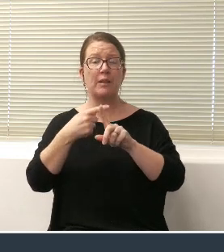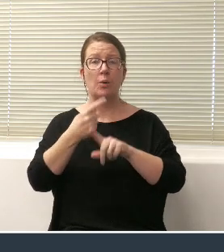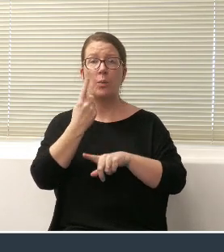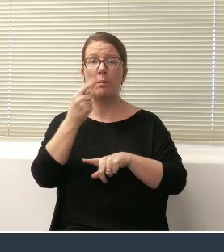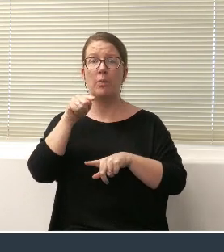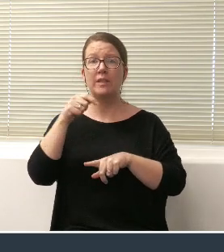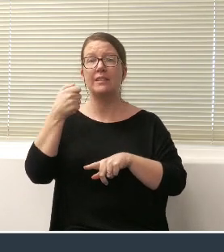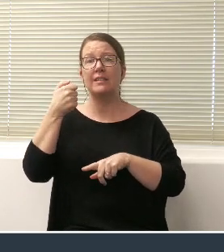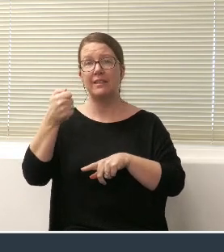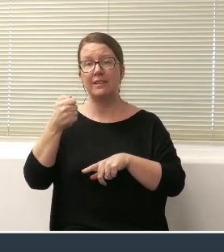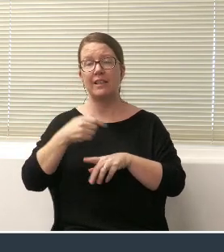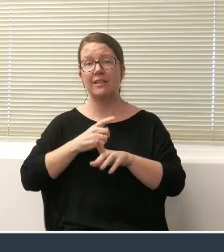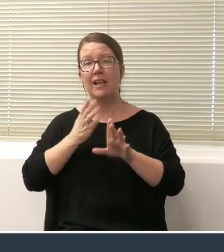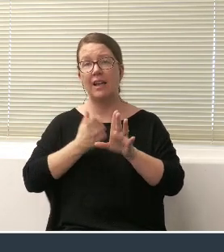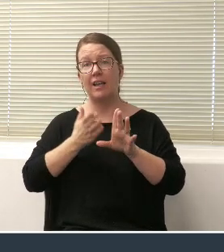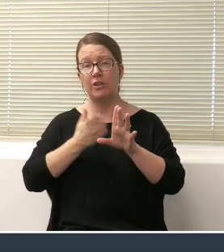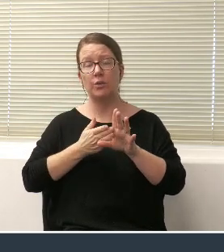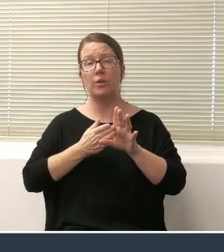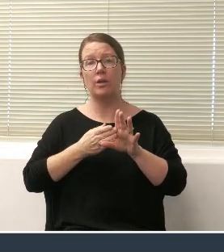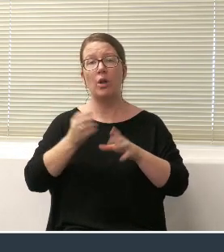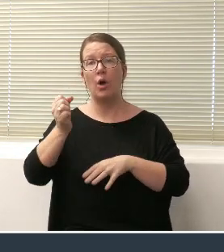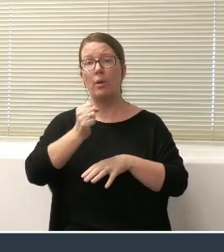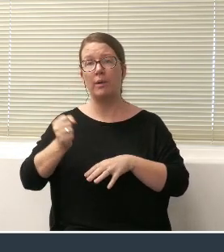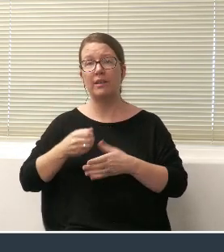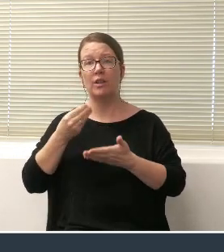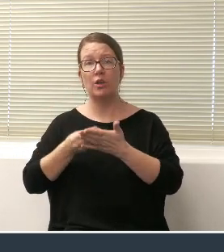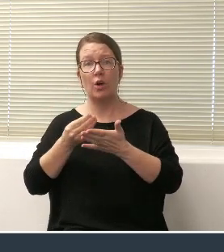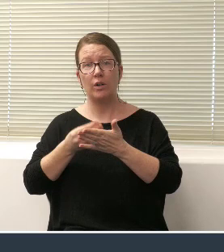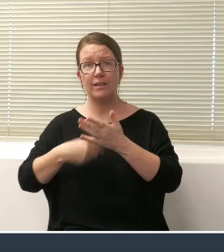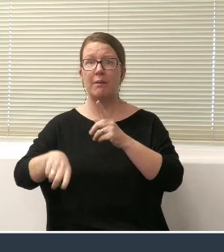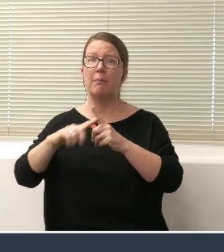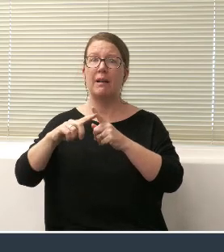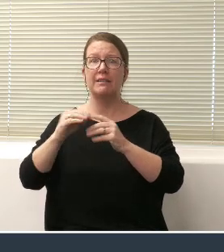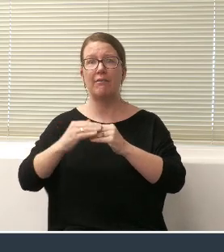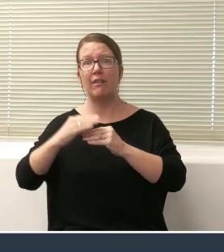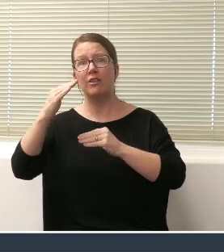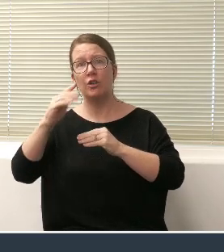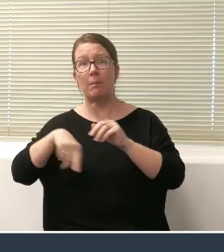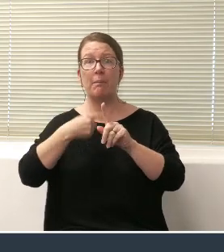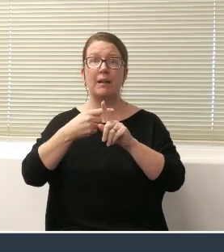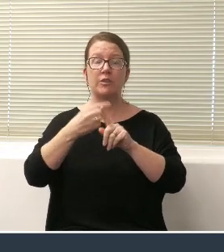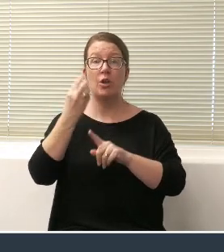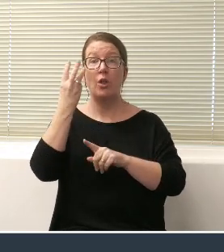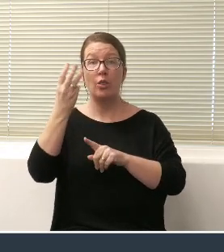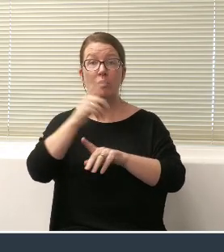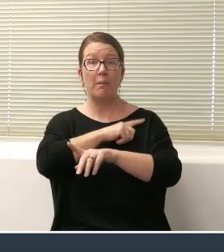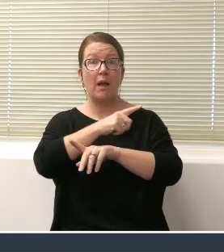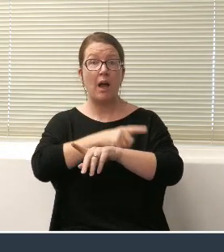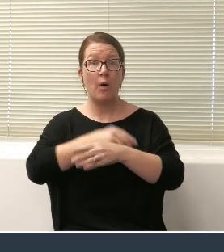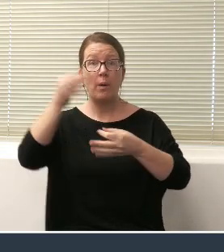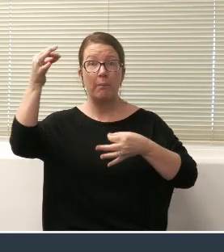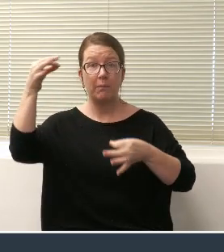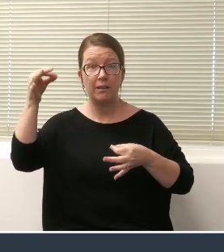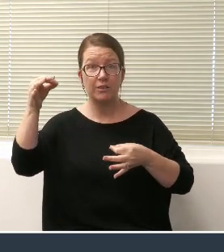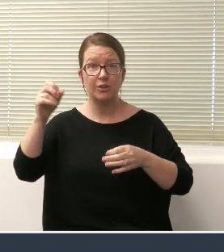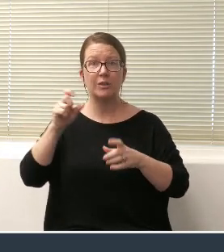million annual OPEX cost, plus the inflation of what you pay on those CBD leases, plus 3 power bills. So you would